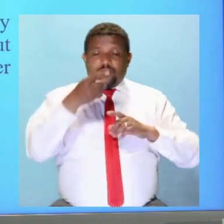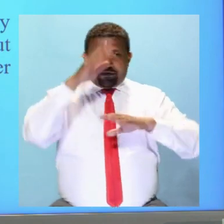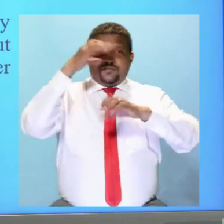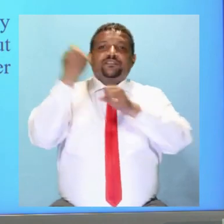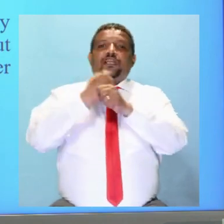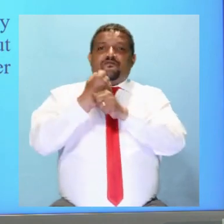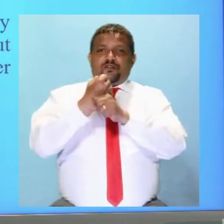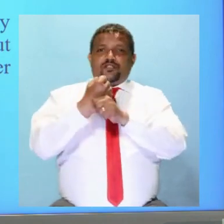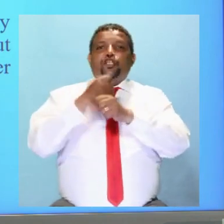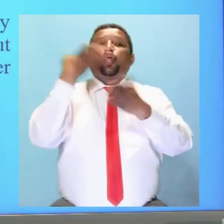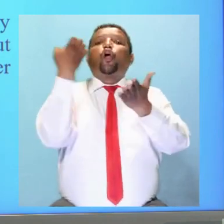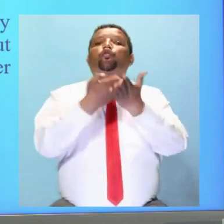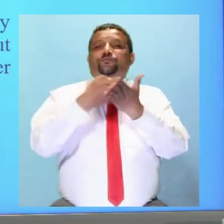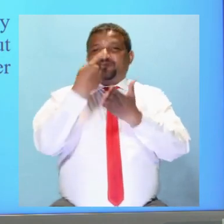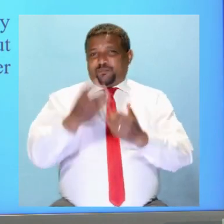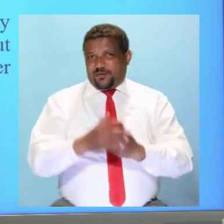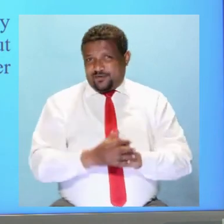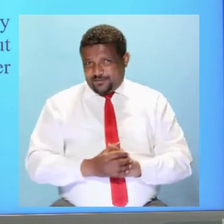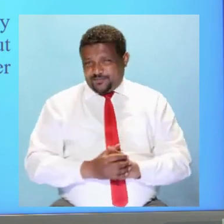labor in economics.